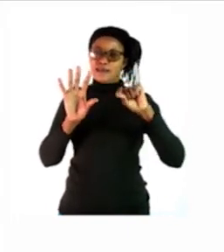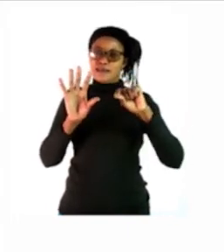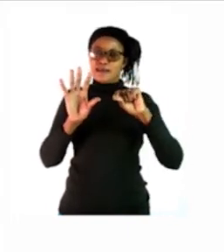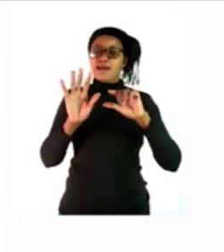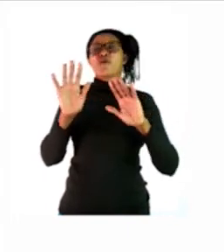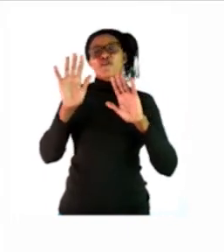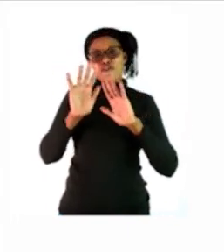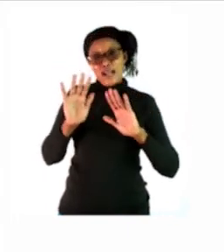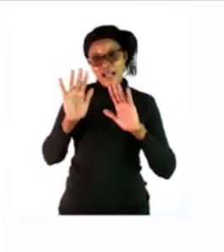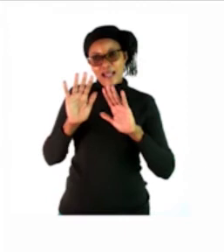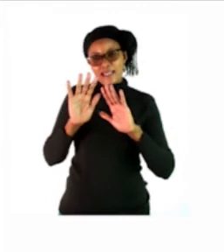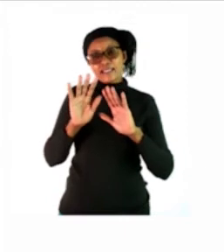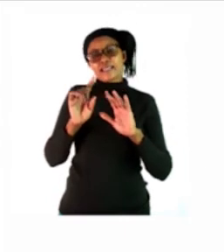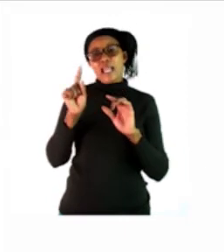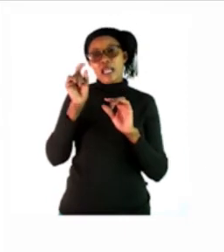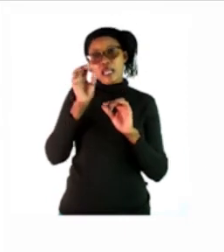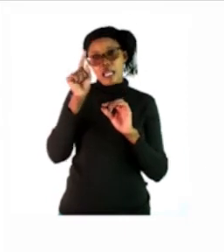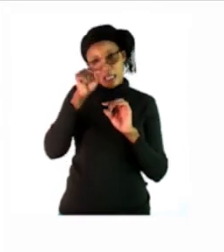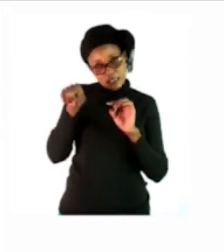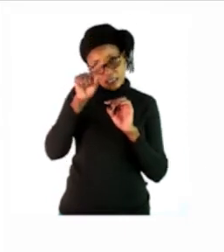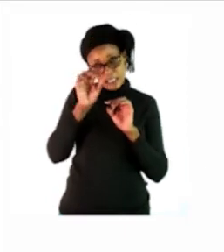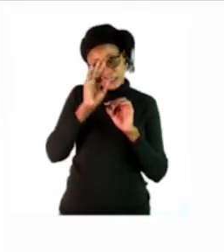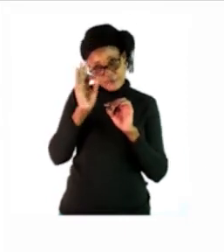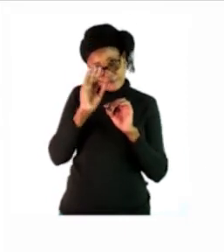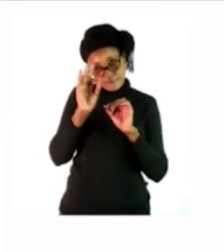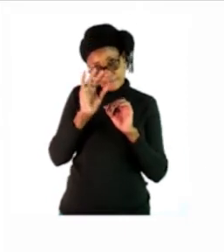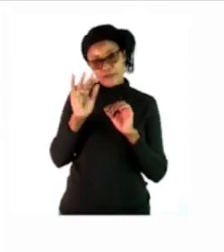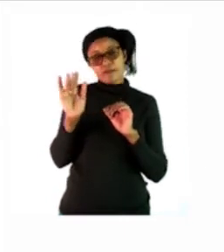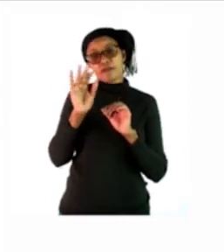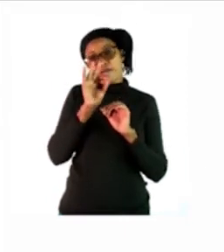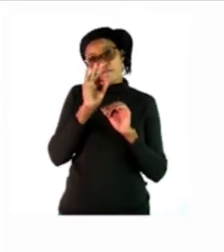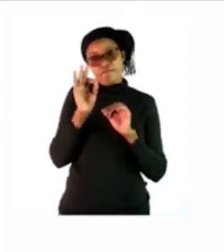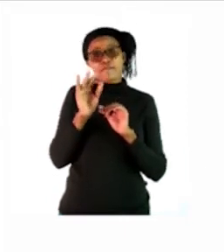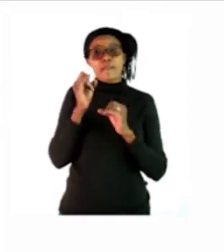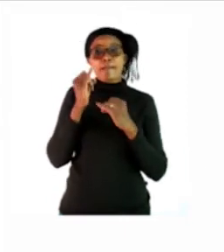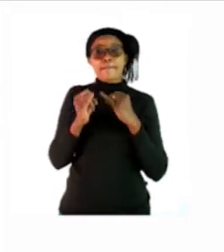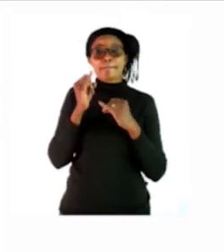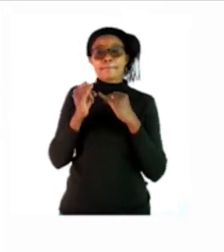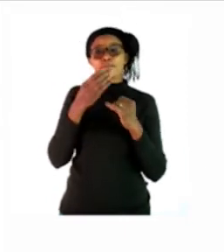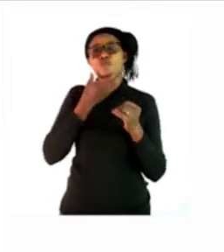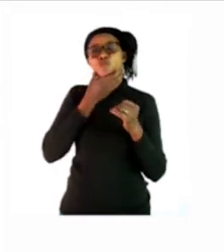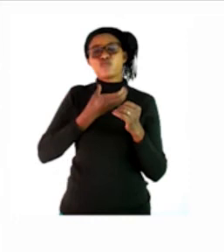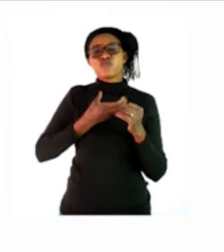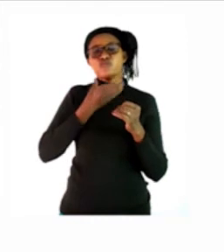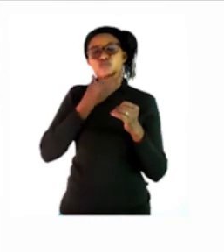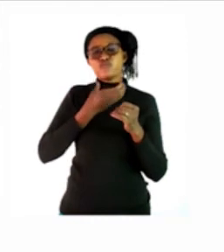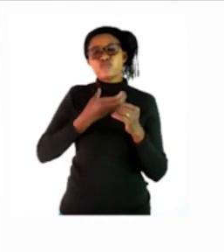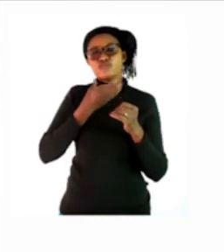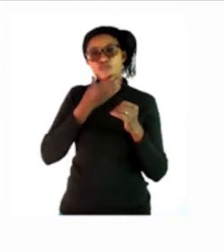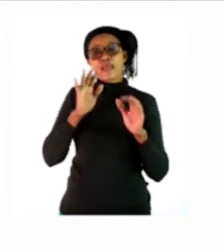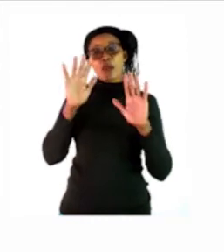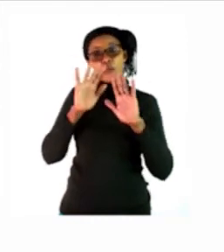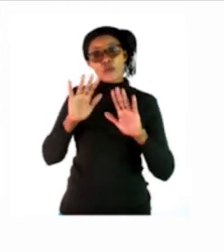F only. The last picture is a frog. color in the